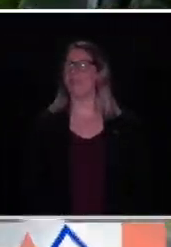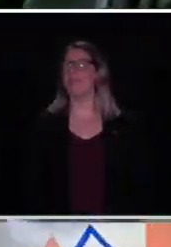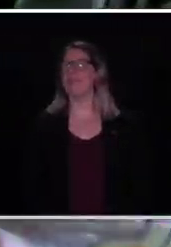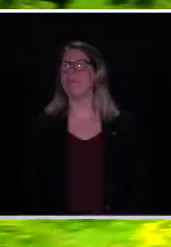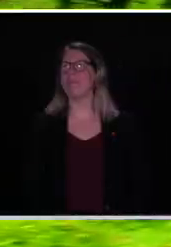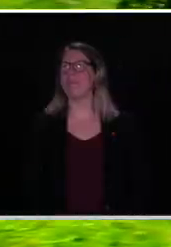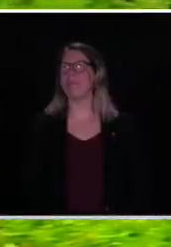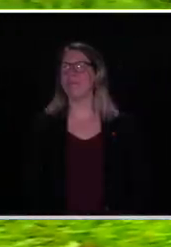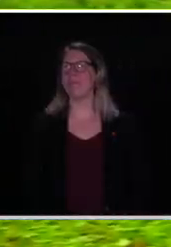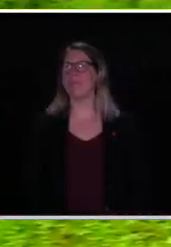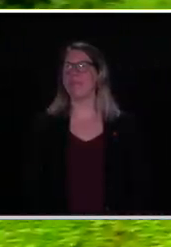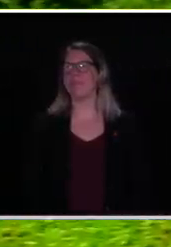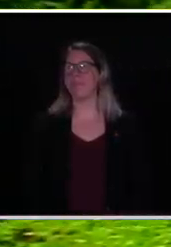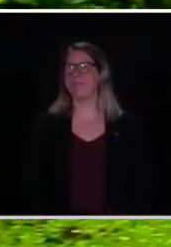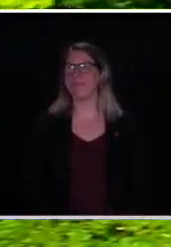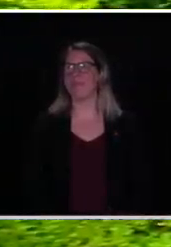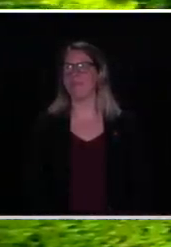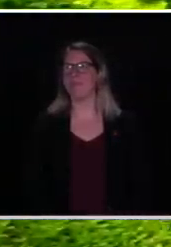Hey. Thank you.